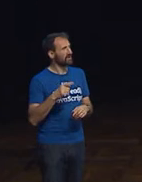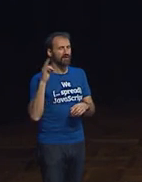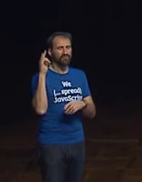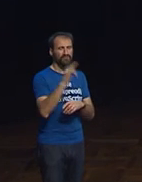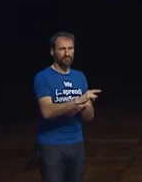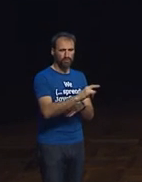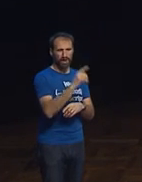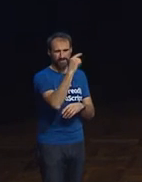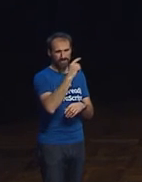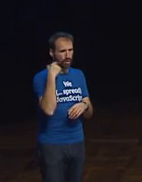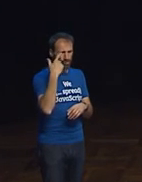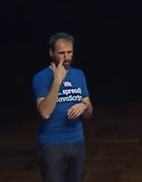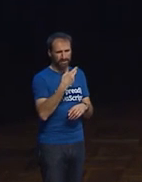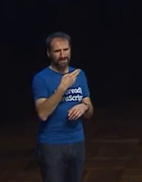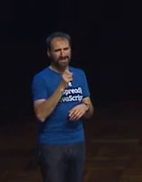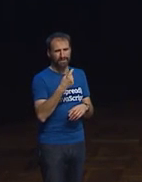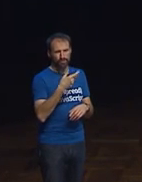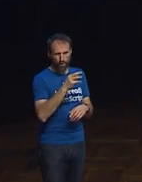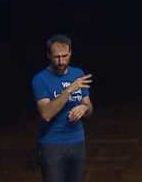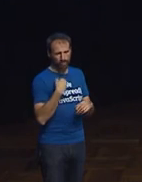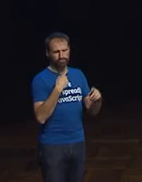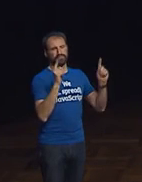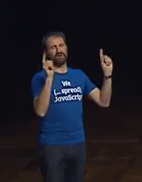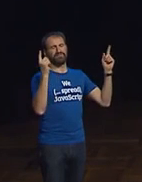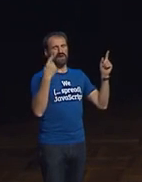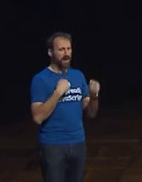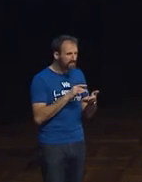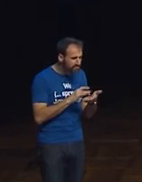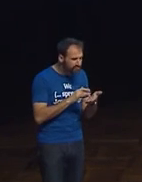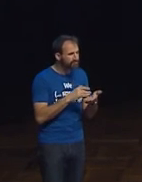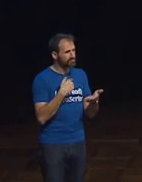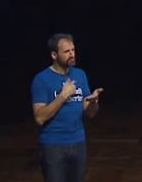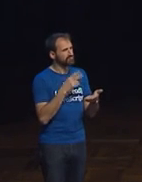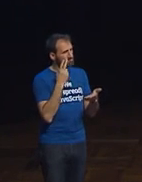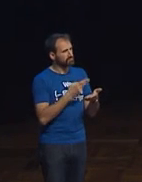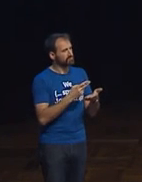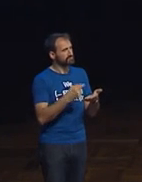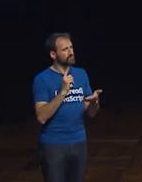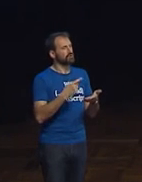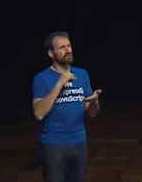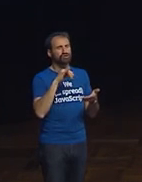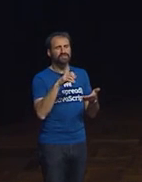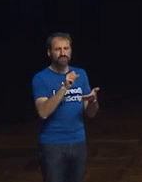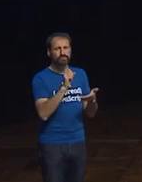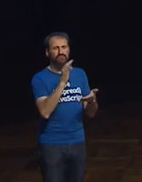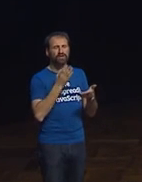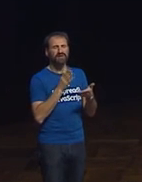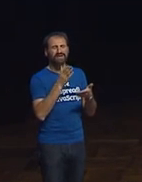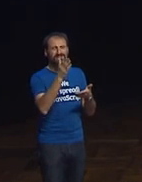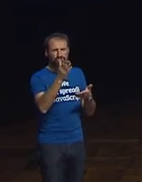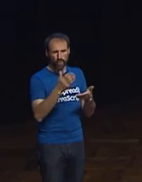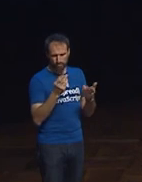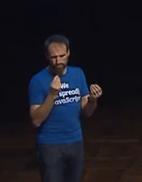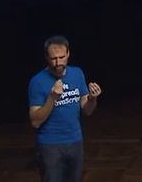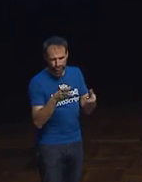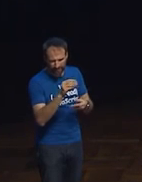GitHub. Now, GitHub, as you navigate around the site, it uses JavaScript to do the navigations. Like it uses push state, and